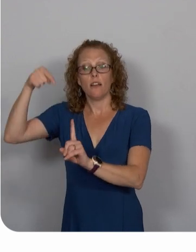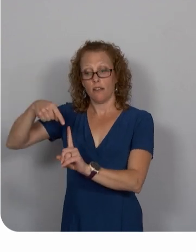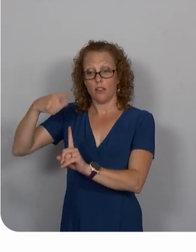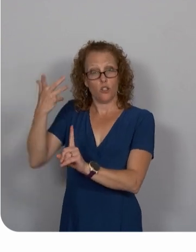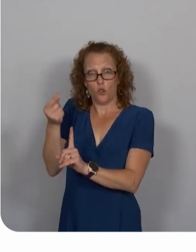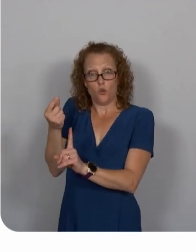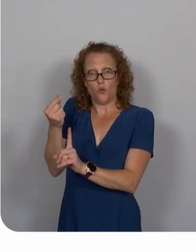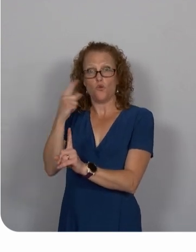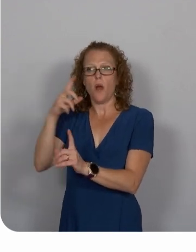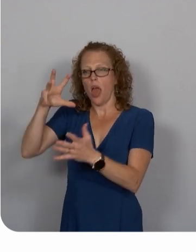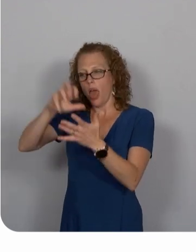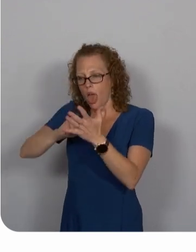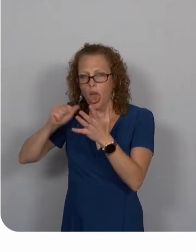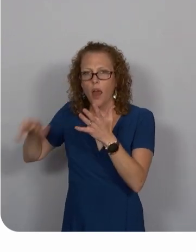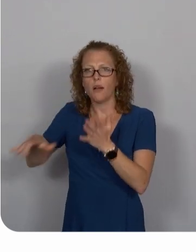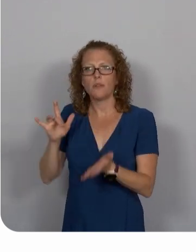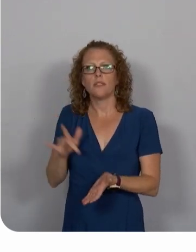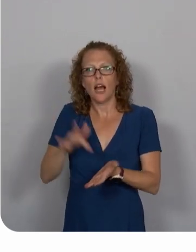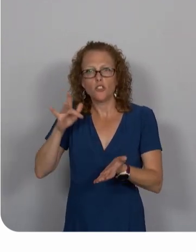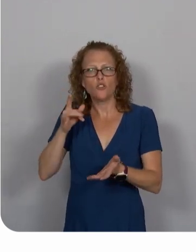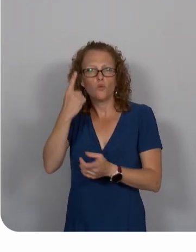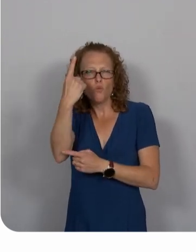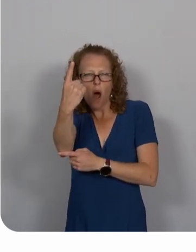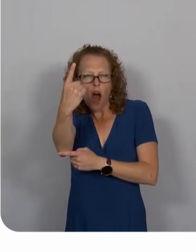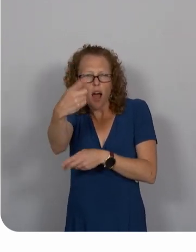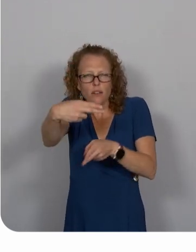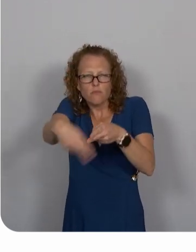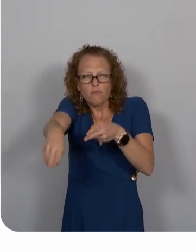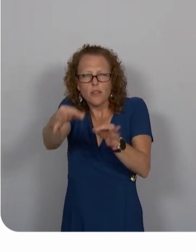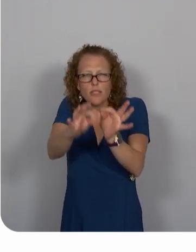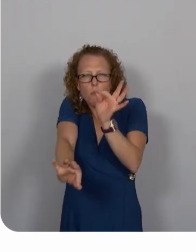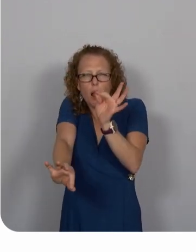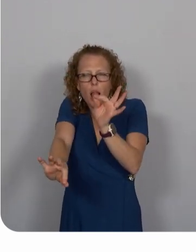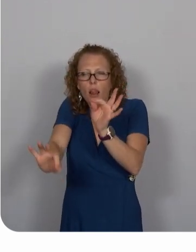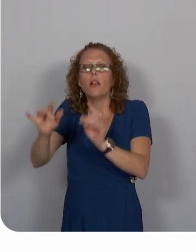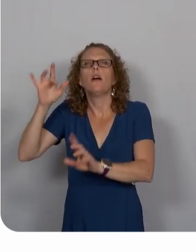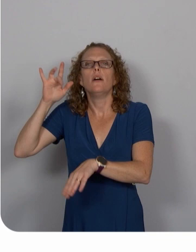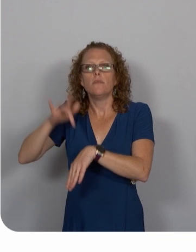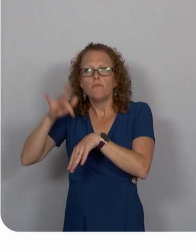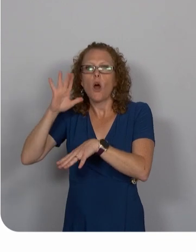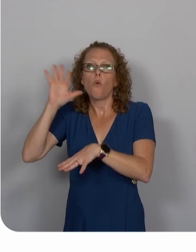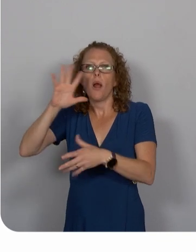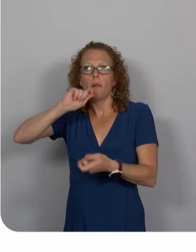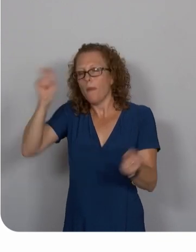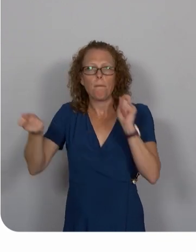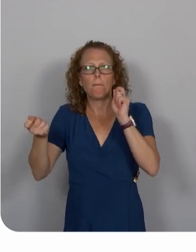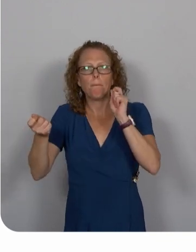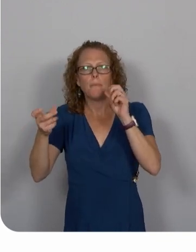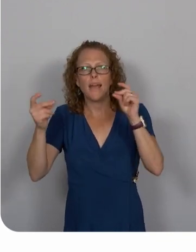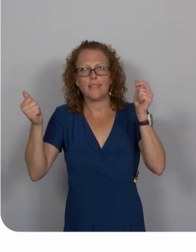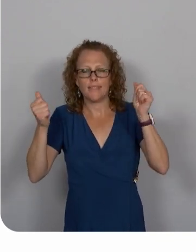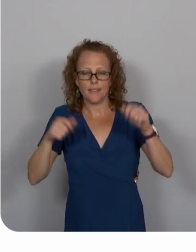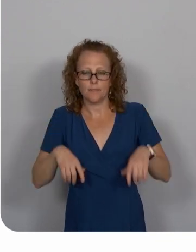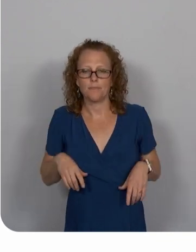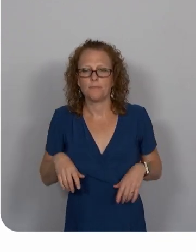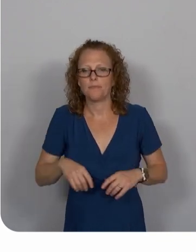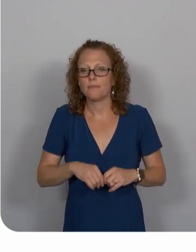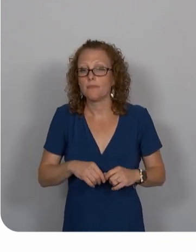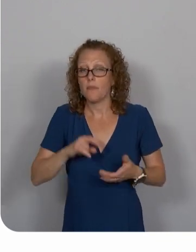tap. So now, you can reimagine your background and change the scene with just a few